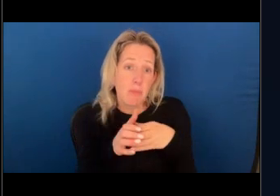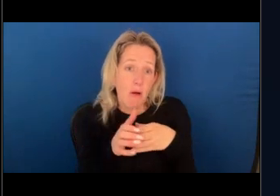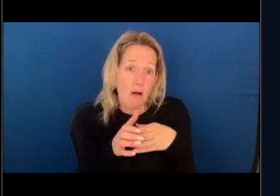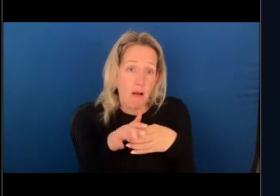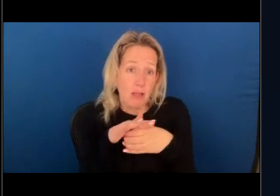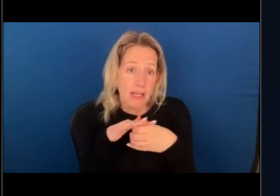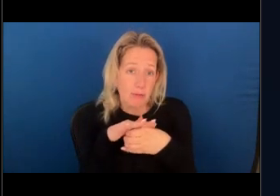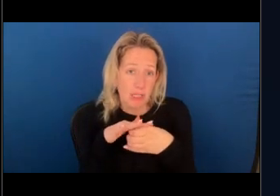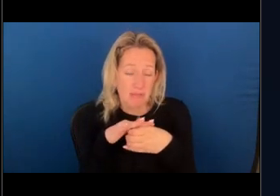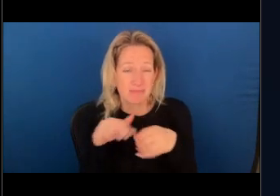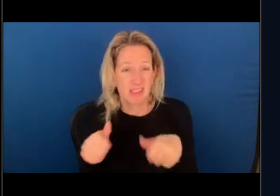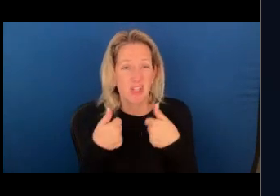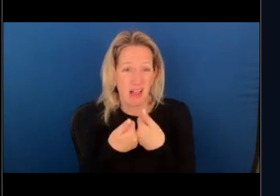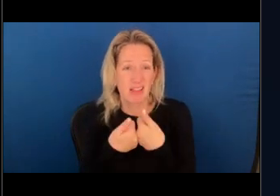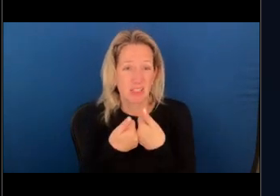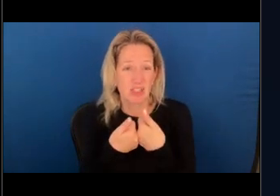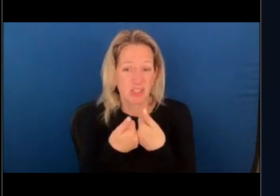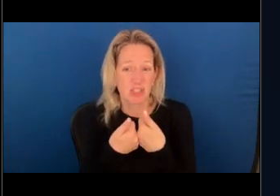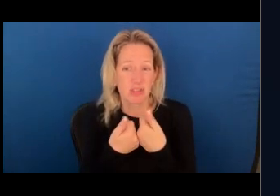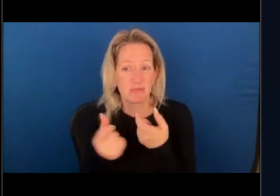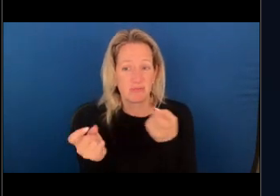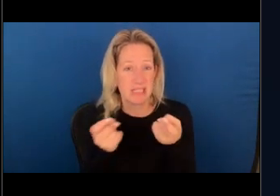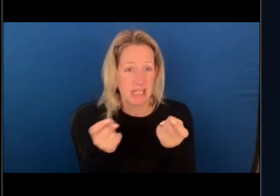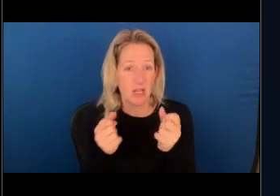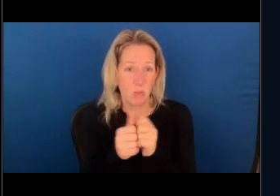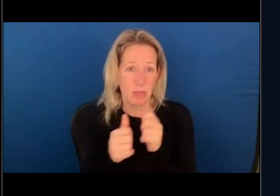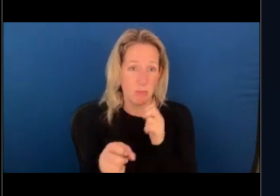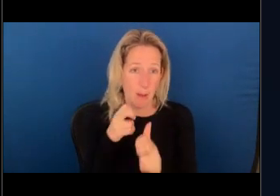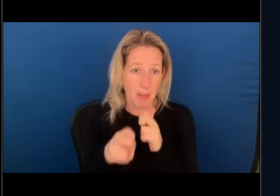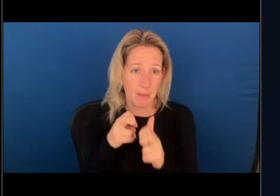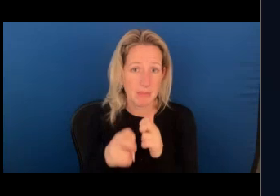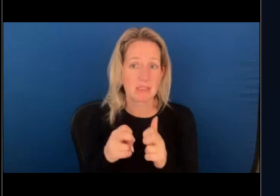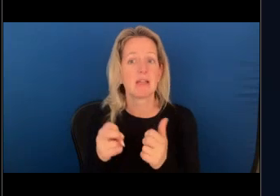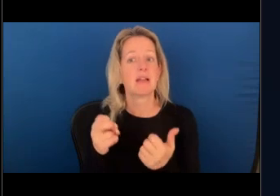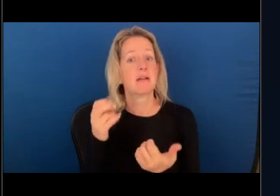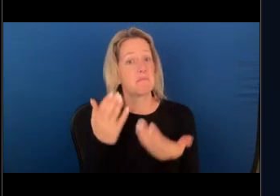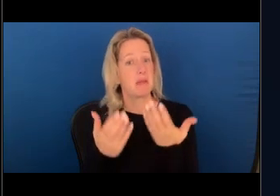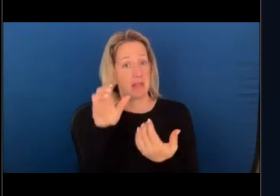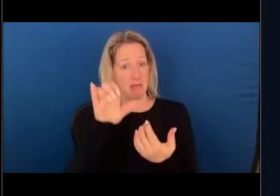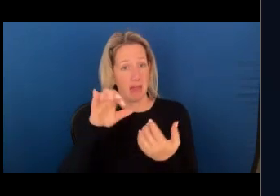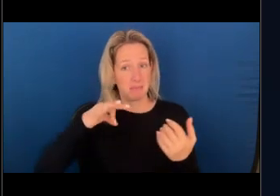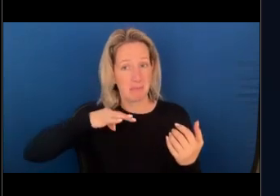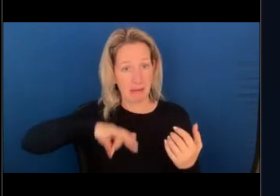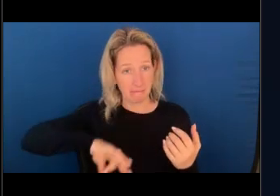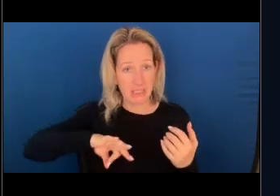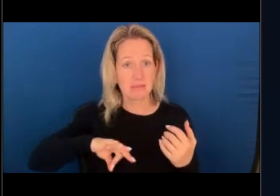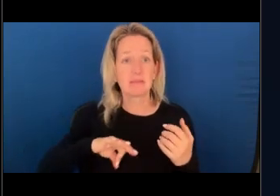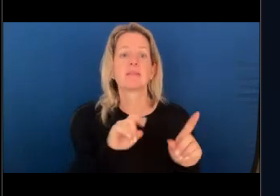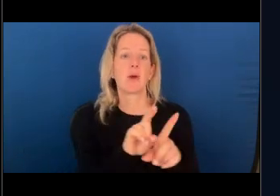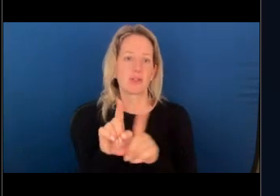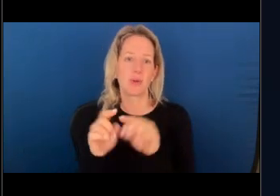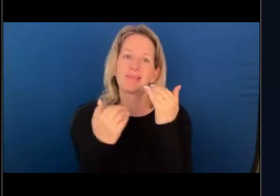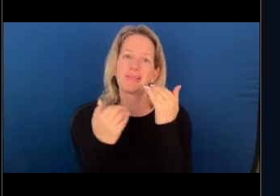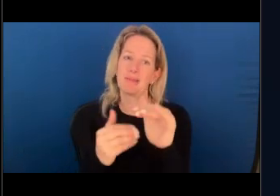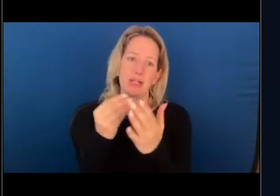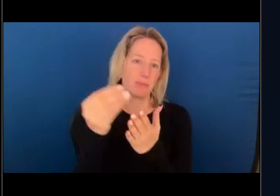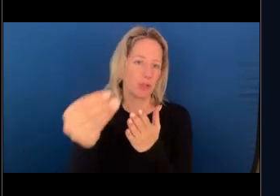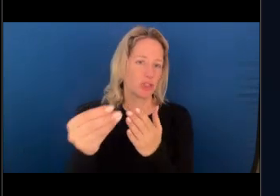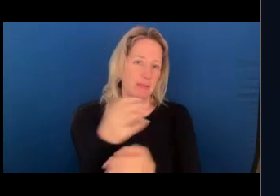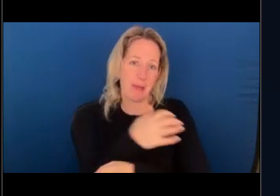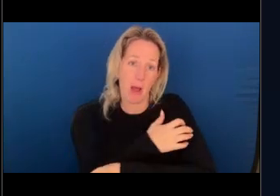challenging to deal with problems, though in some ways maybe that's a benefit. There's limited purchasing power, so even if people want to